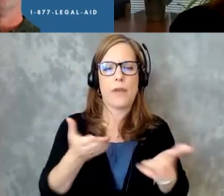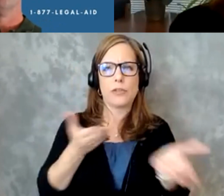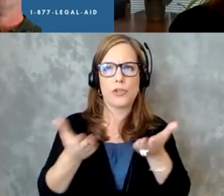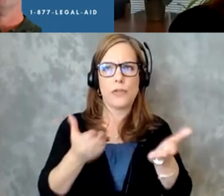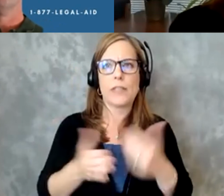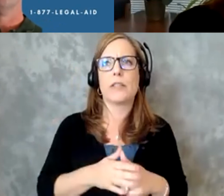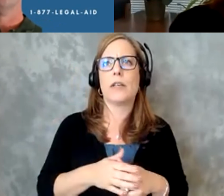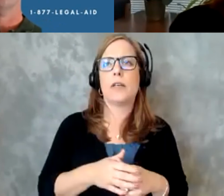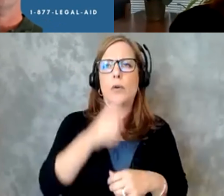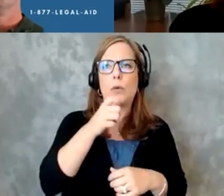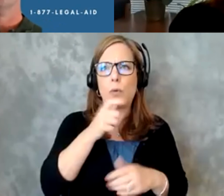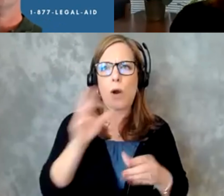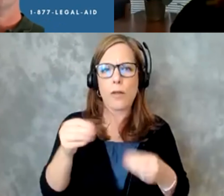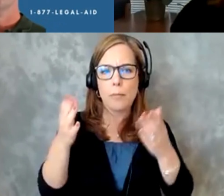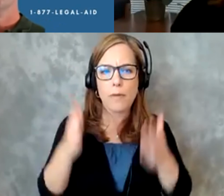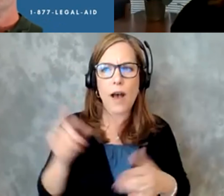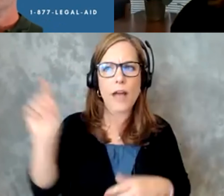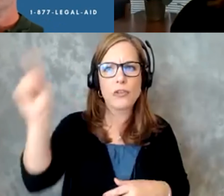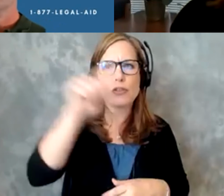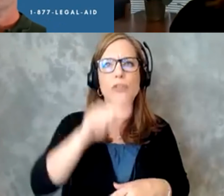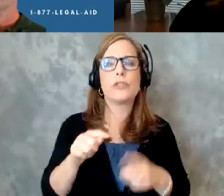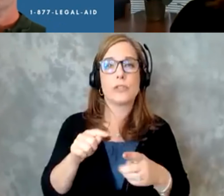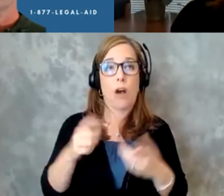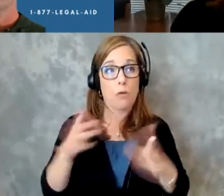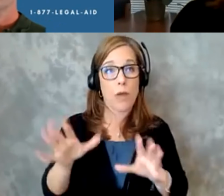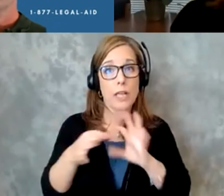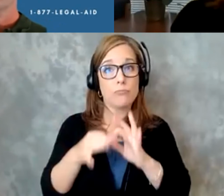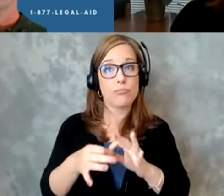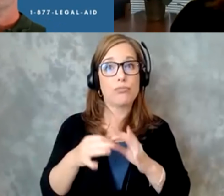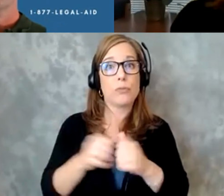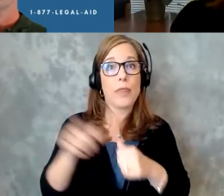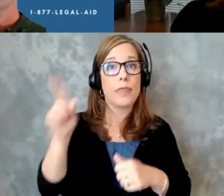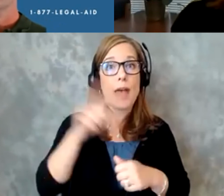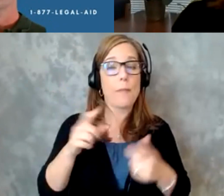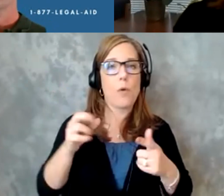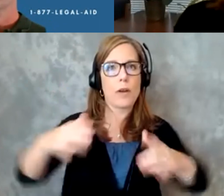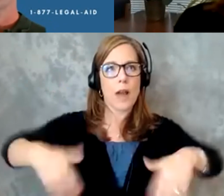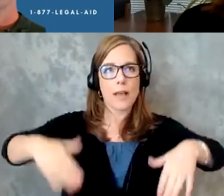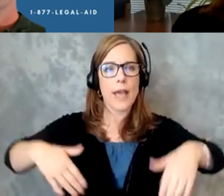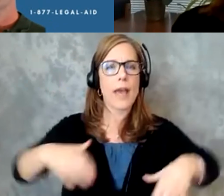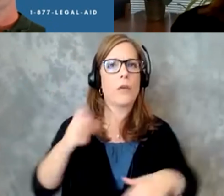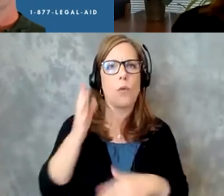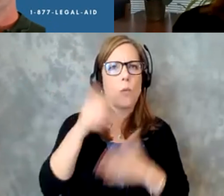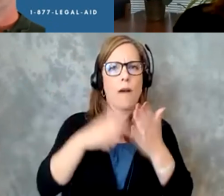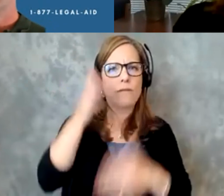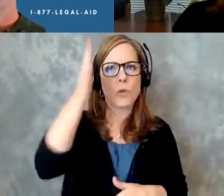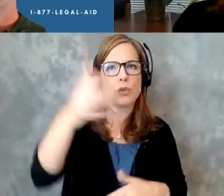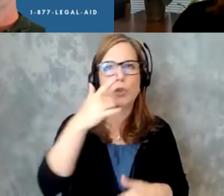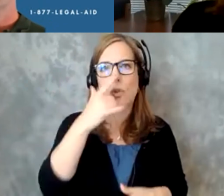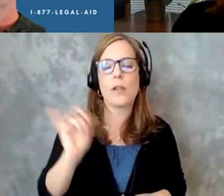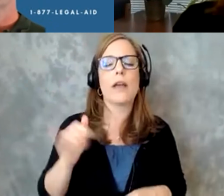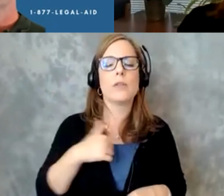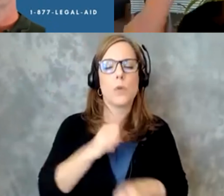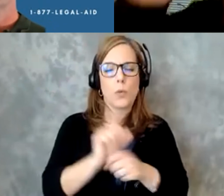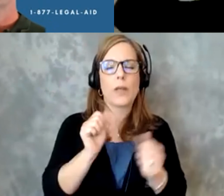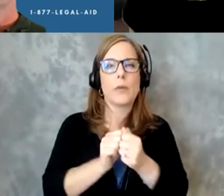that they're going to be working with, whether currently engaged now or kind of what their future engagement will be. And we are working with the plans, like, through